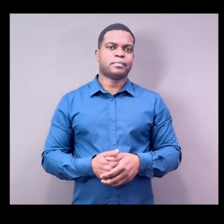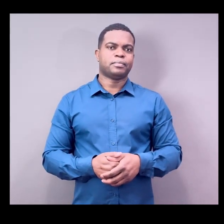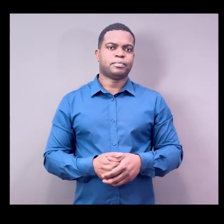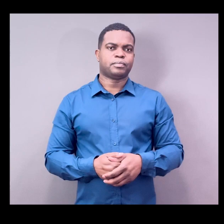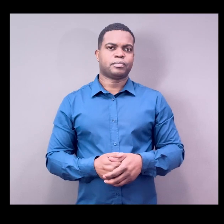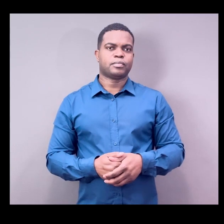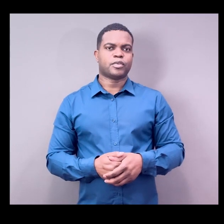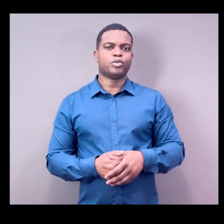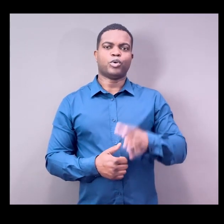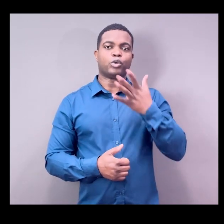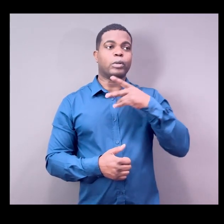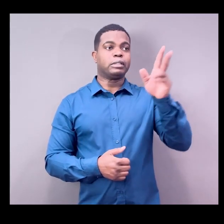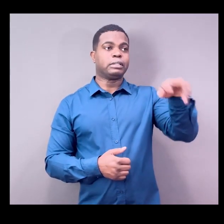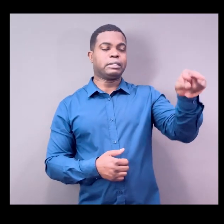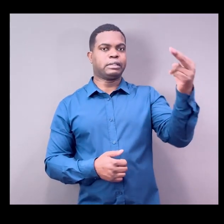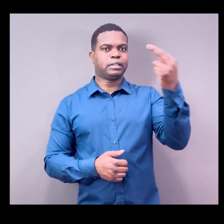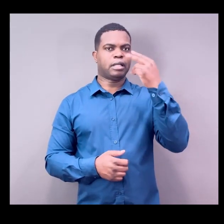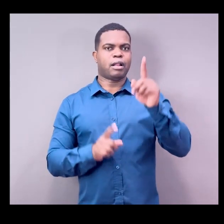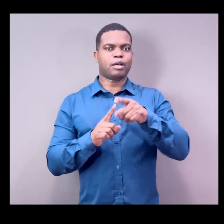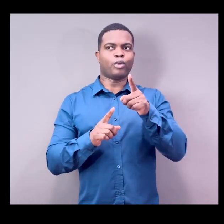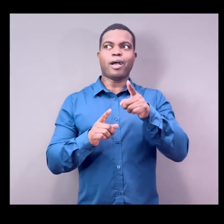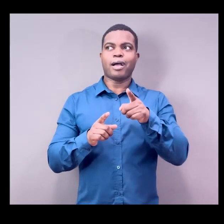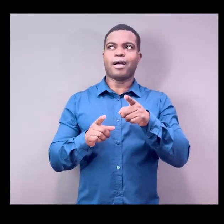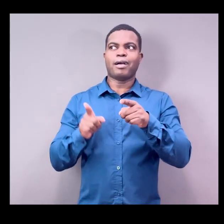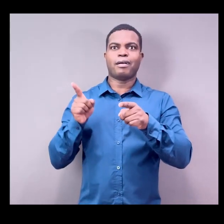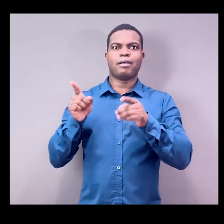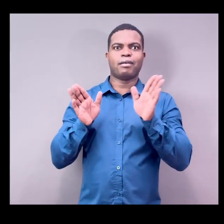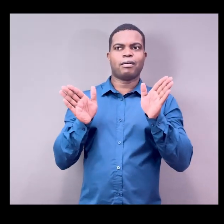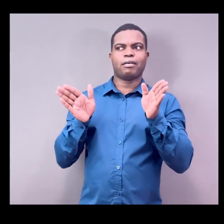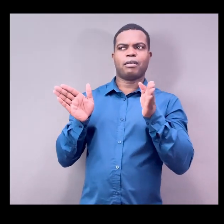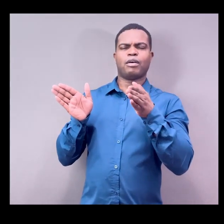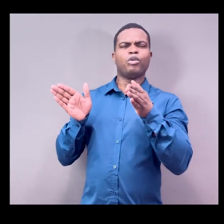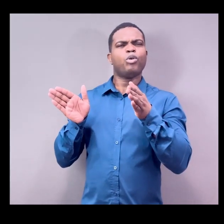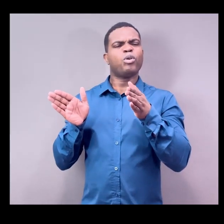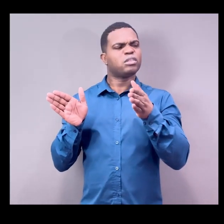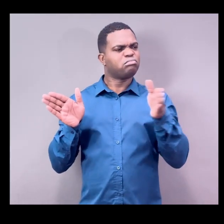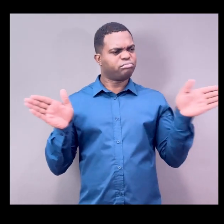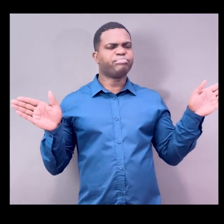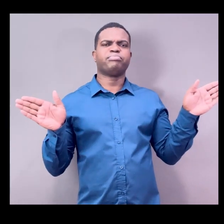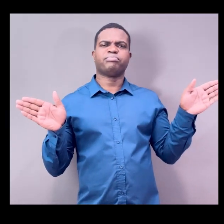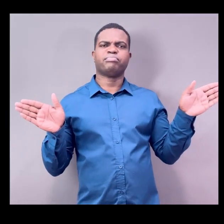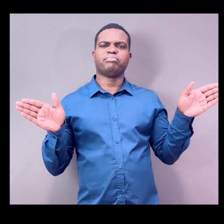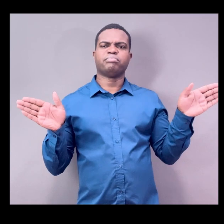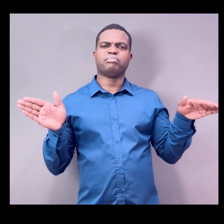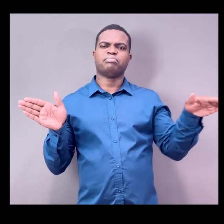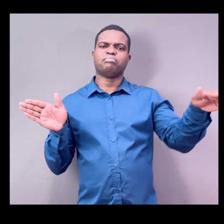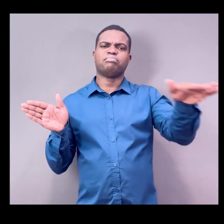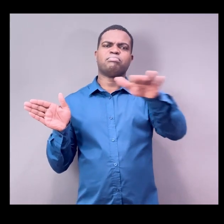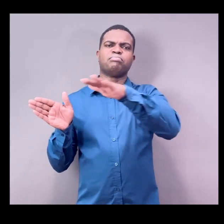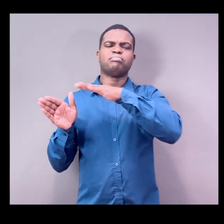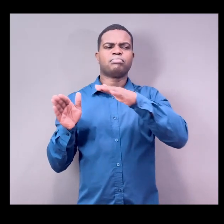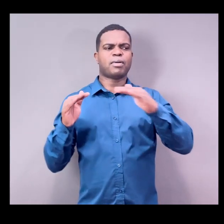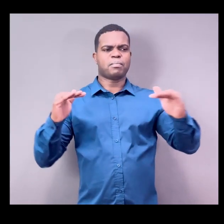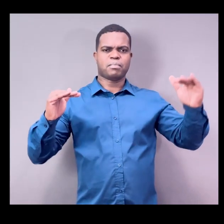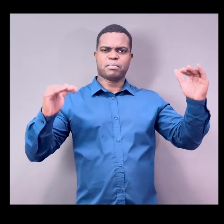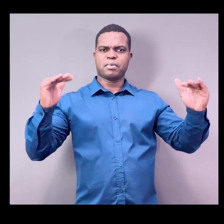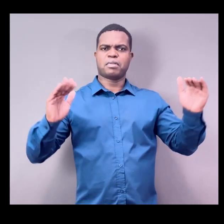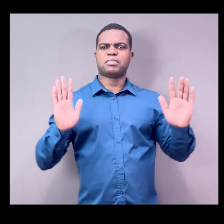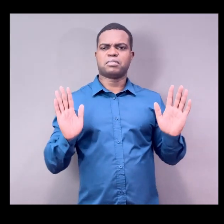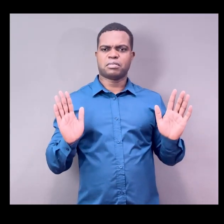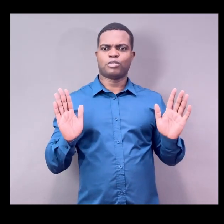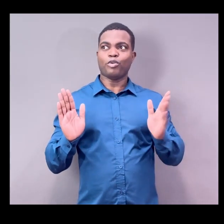skewed towards some certain uh, population. So you need to